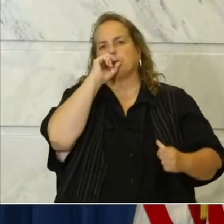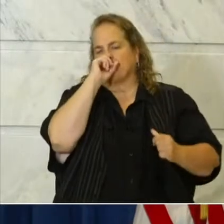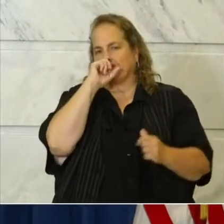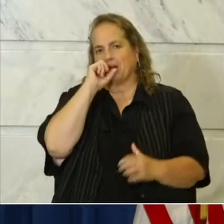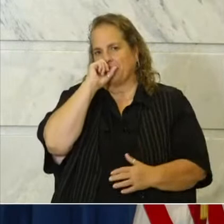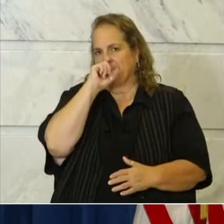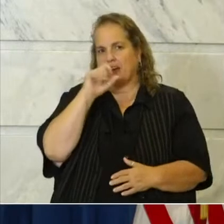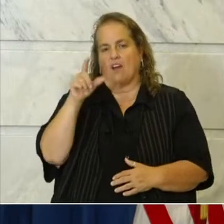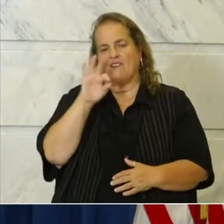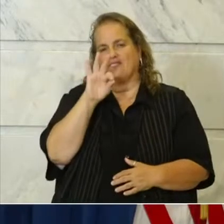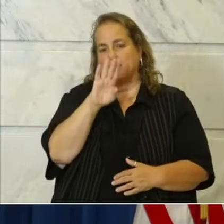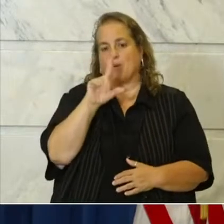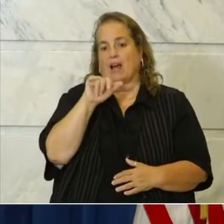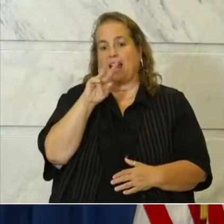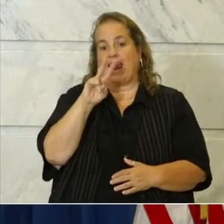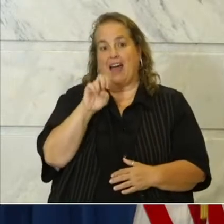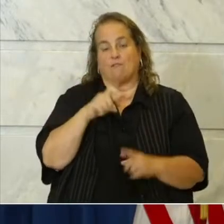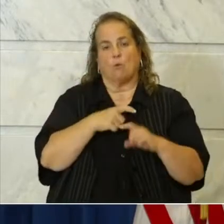Commonwealth Policy Center.